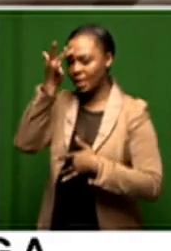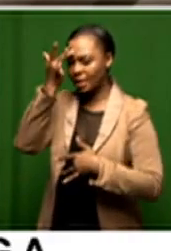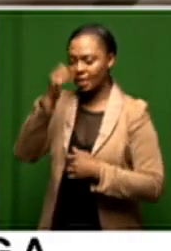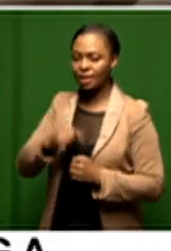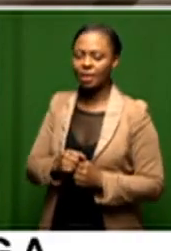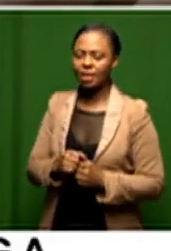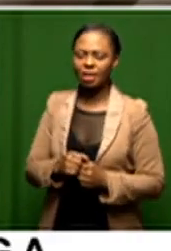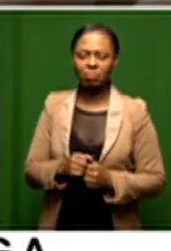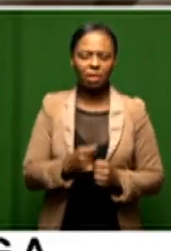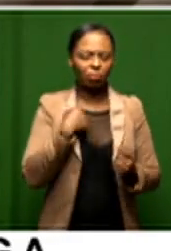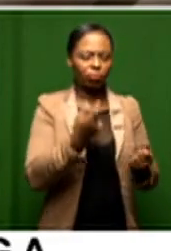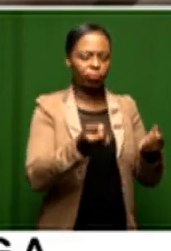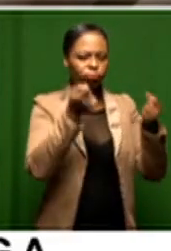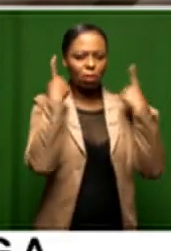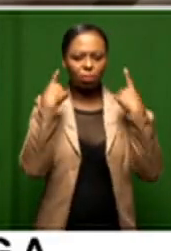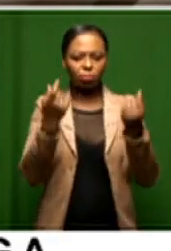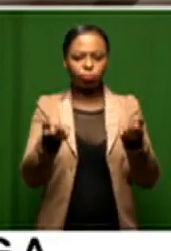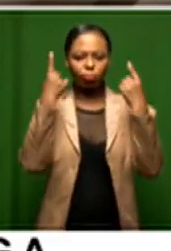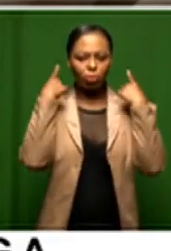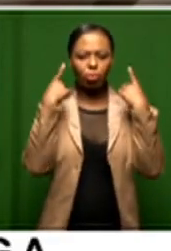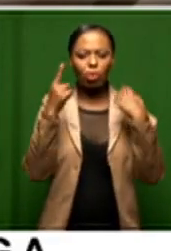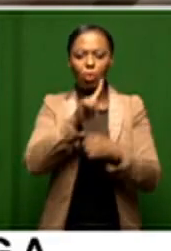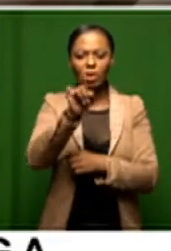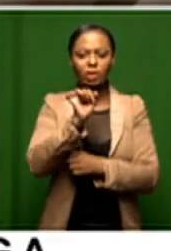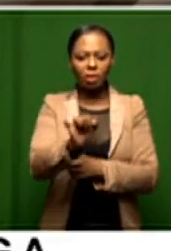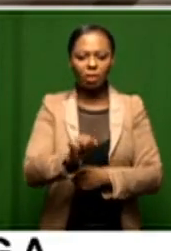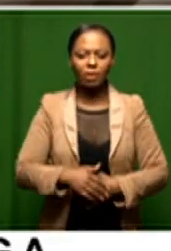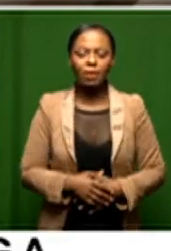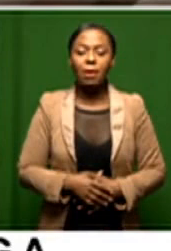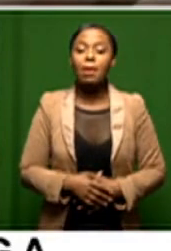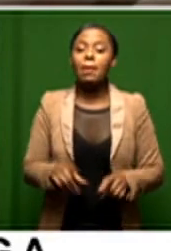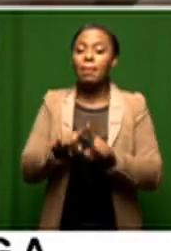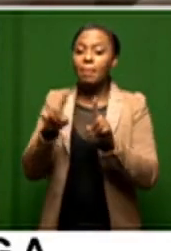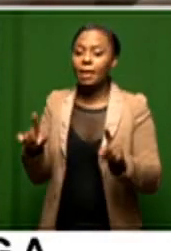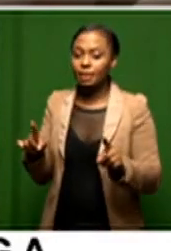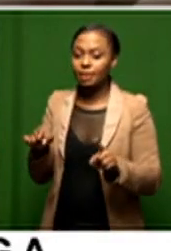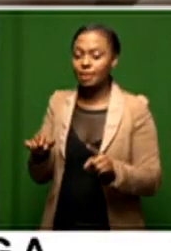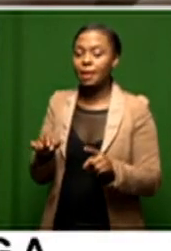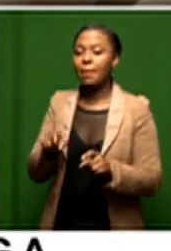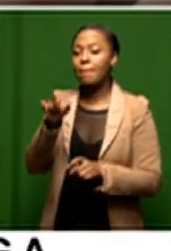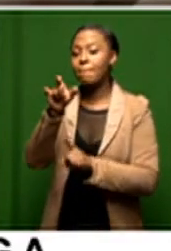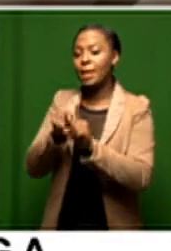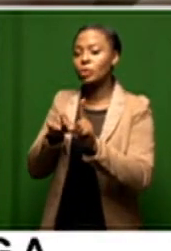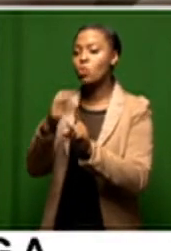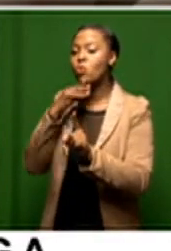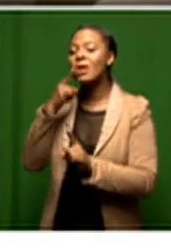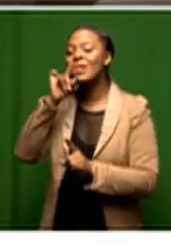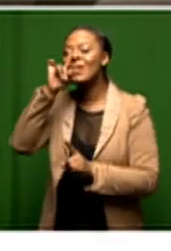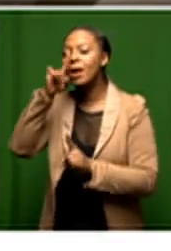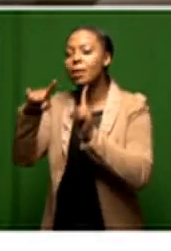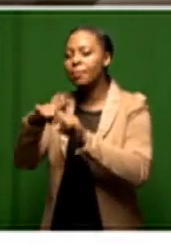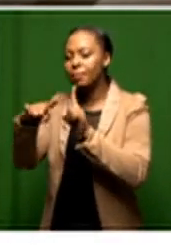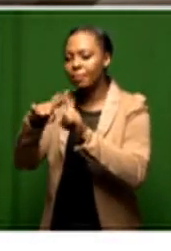I'm not sure I understand your question. In the context of vaccines, people who have tested COVID-19 positive are